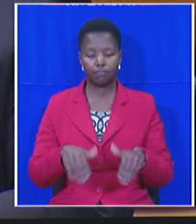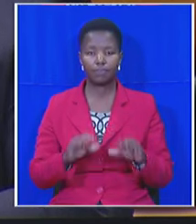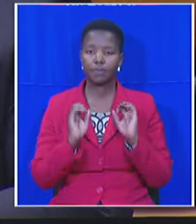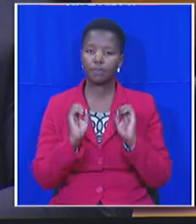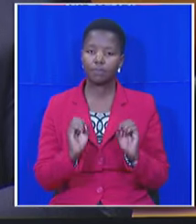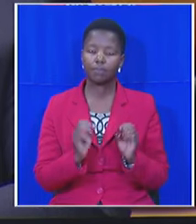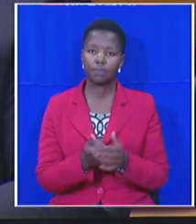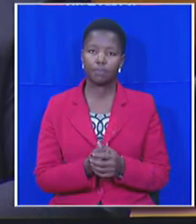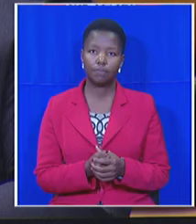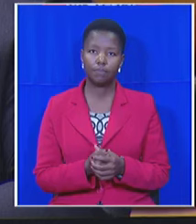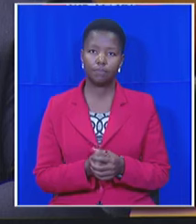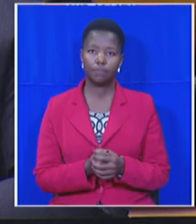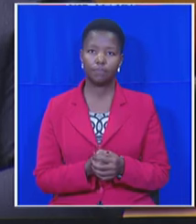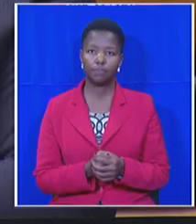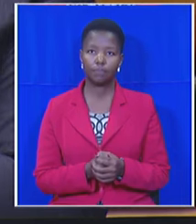abstentions.